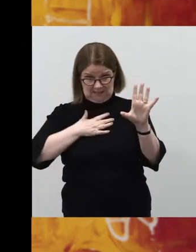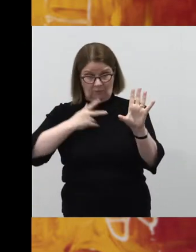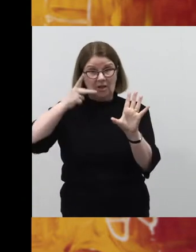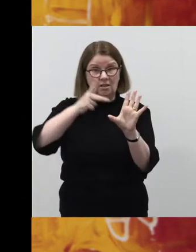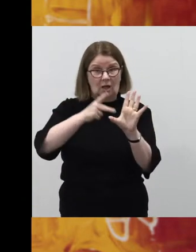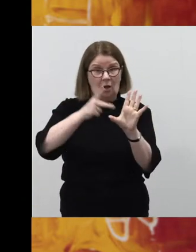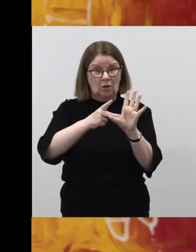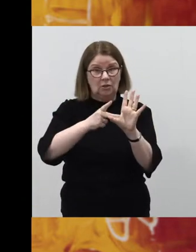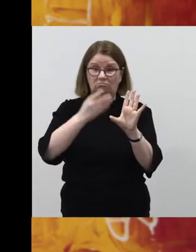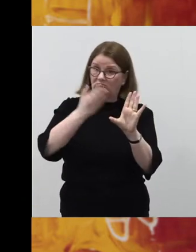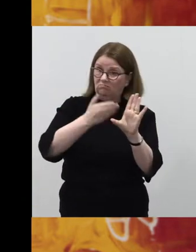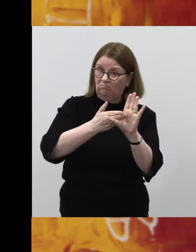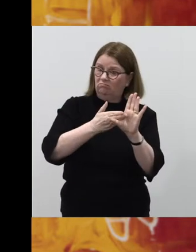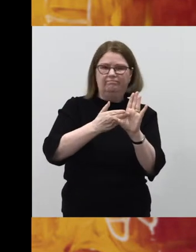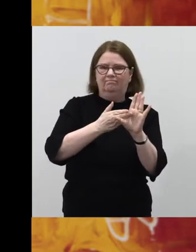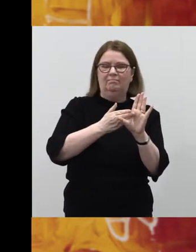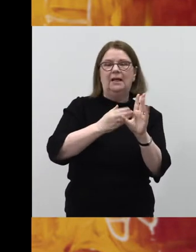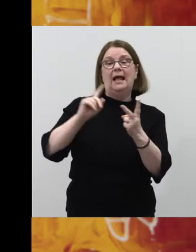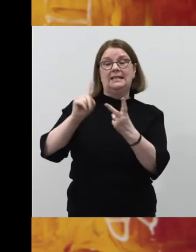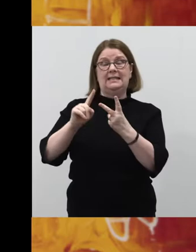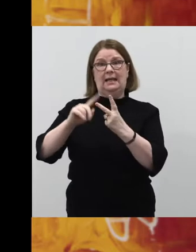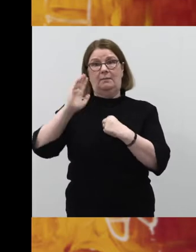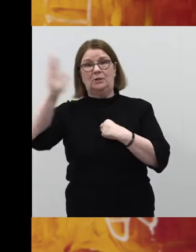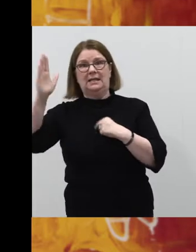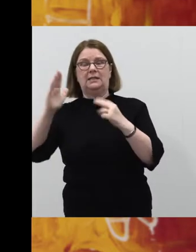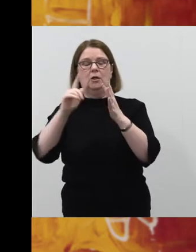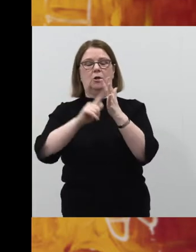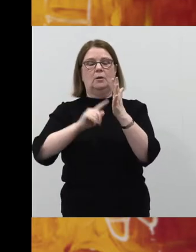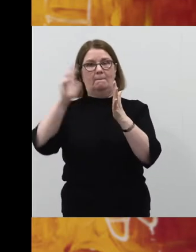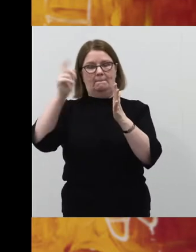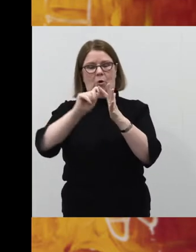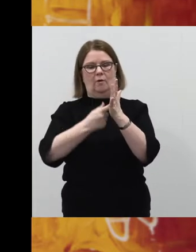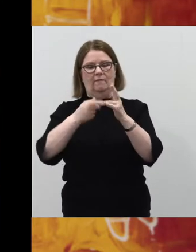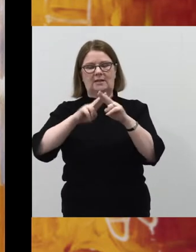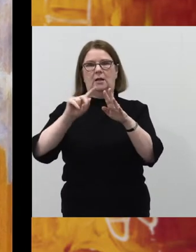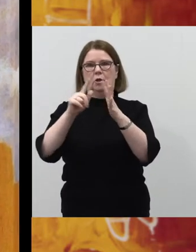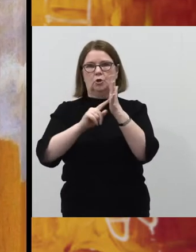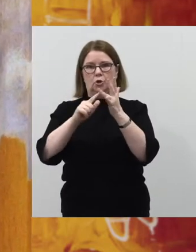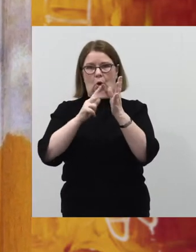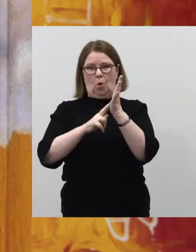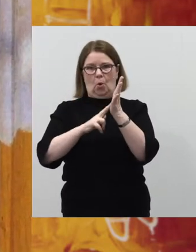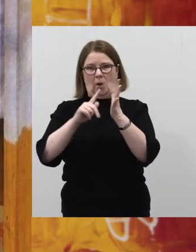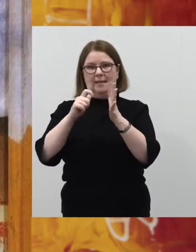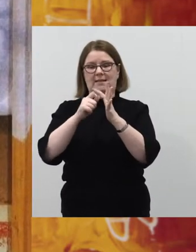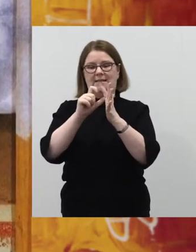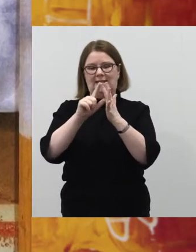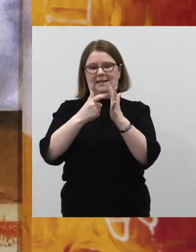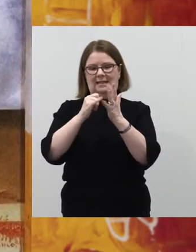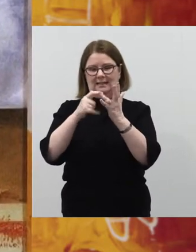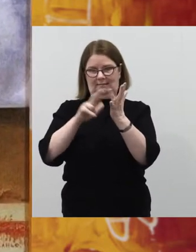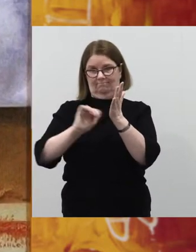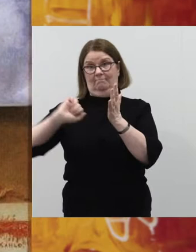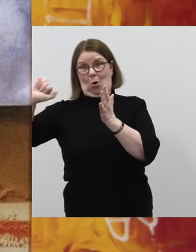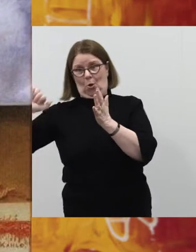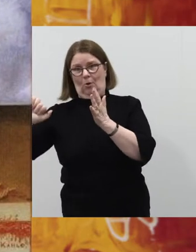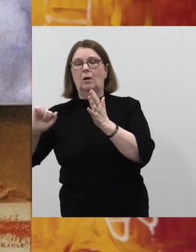our speaker this afternoon, Professor Joanne Dixon. Nor am I an art therapist. I am an art historian. And in